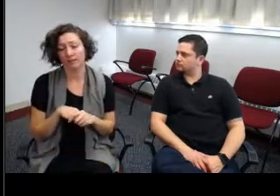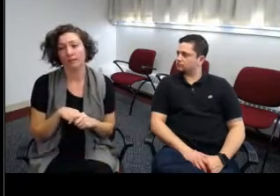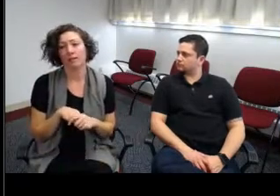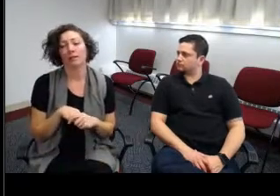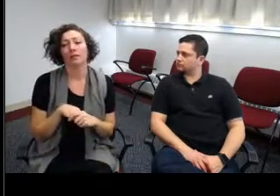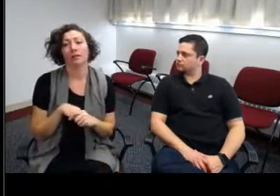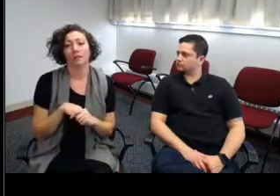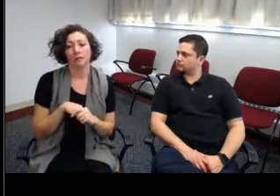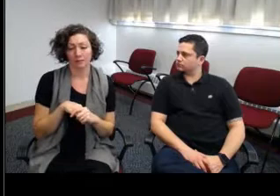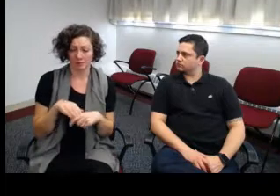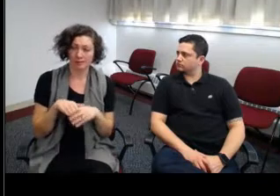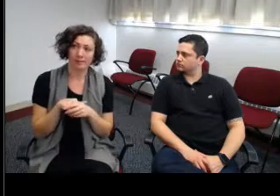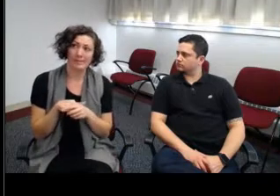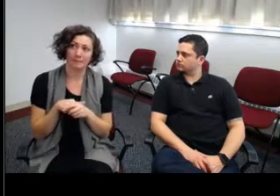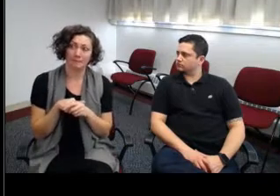and